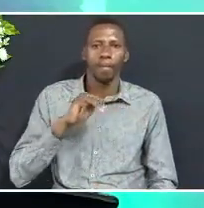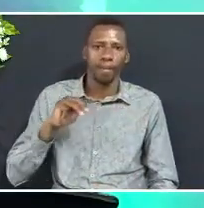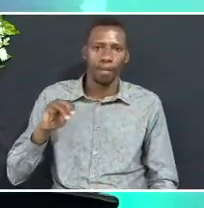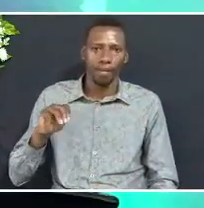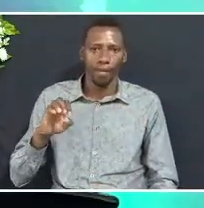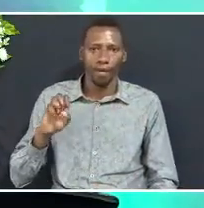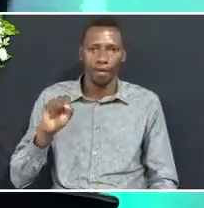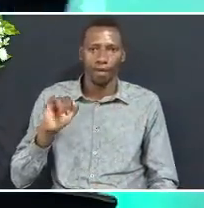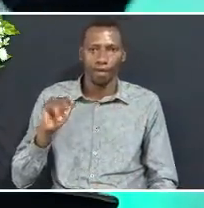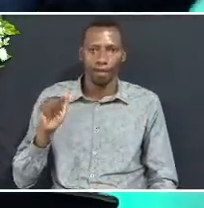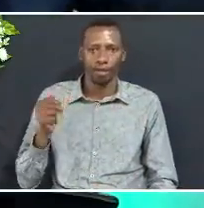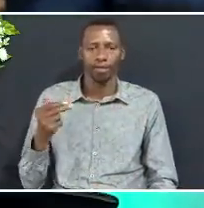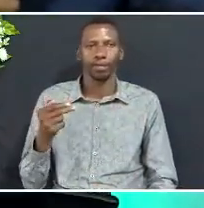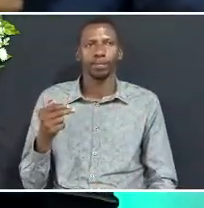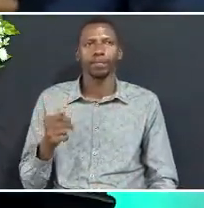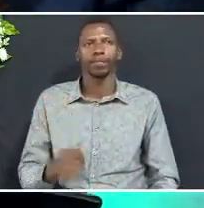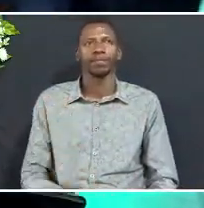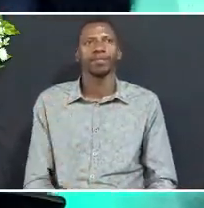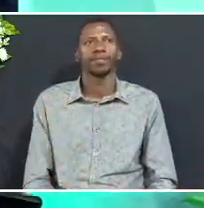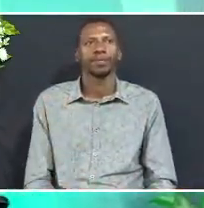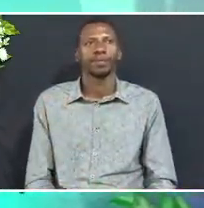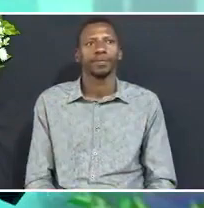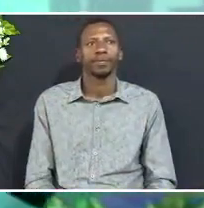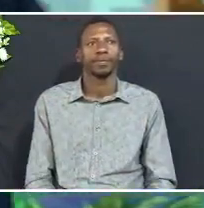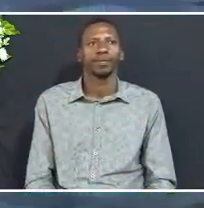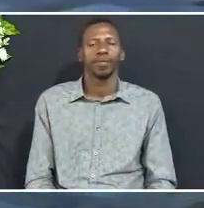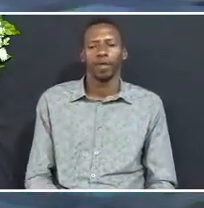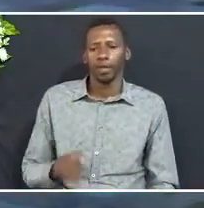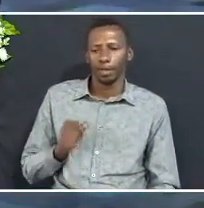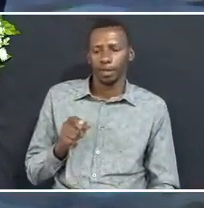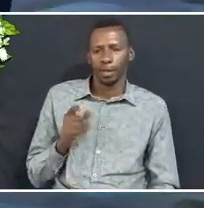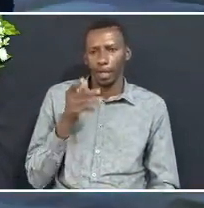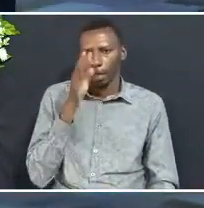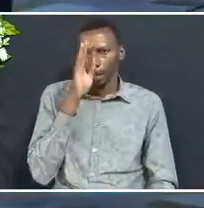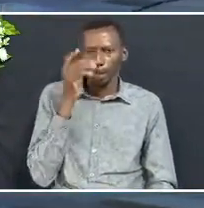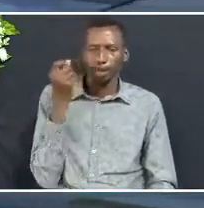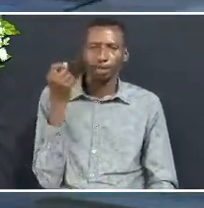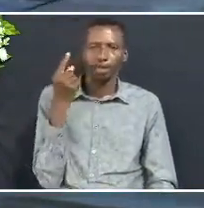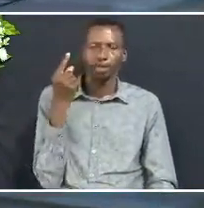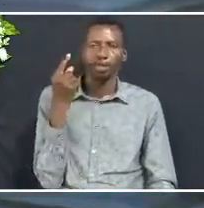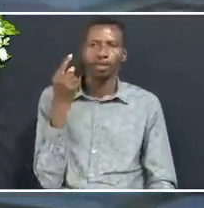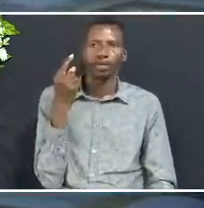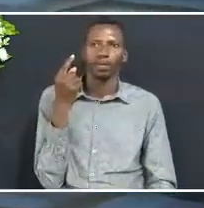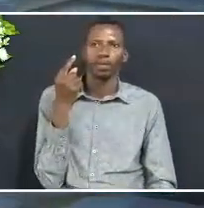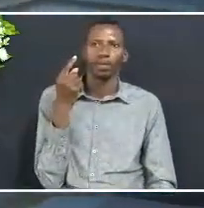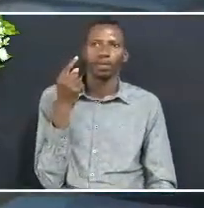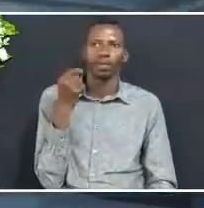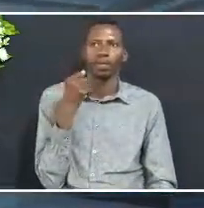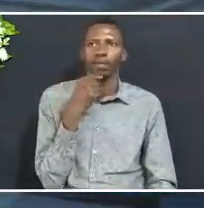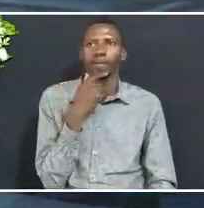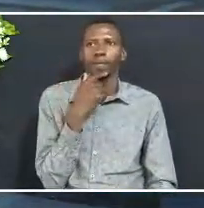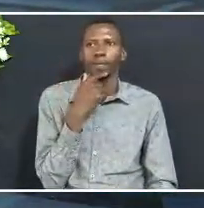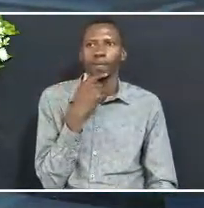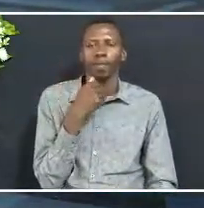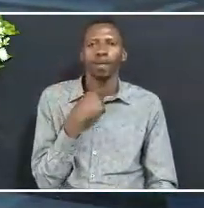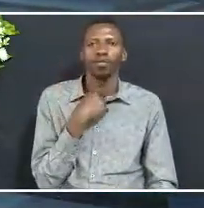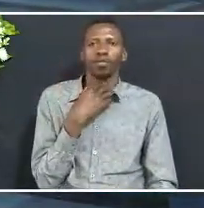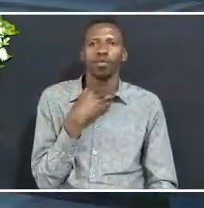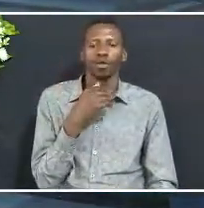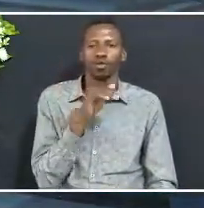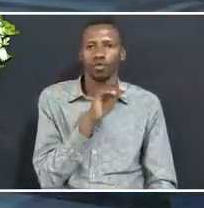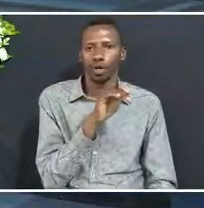oblique understanding of who was the Messiah. And yet, she was in her waywardness. I want to